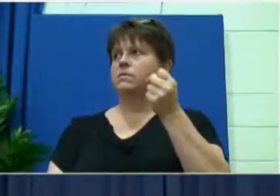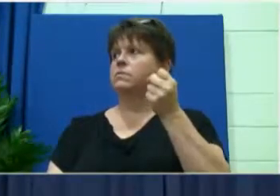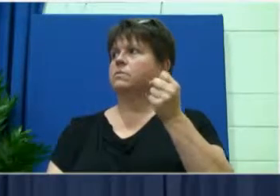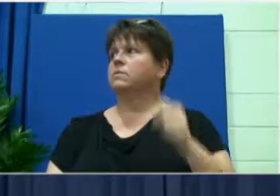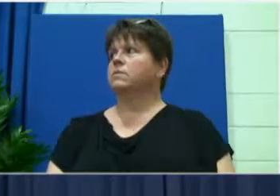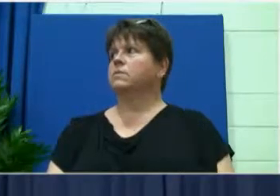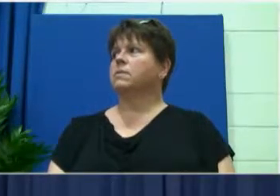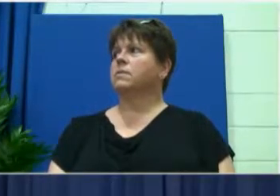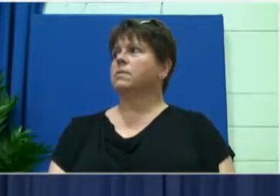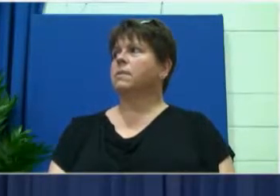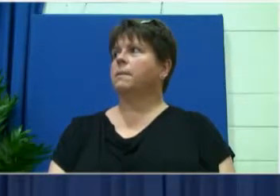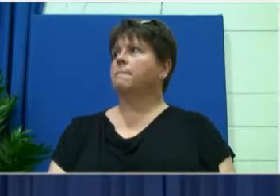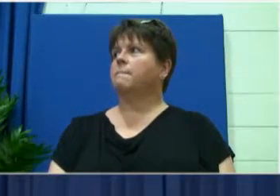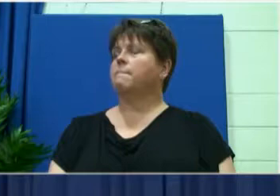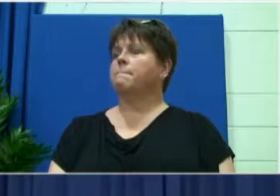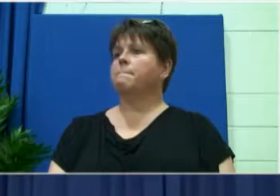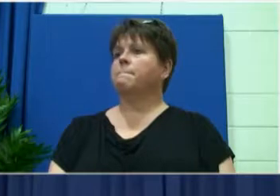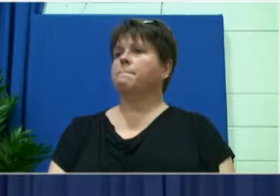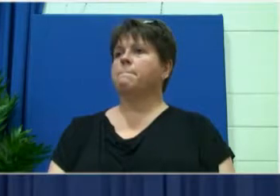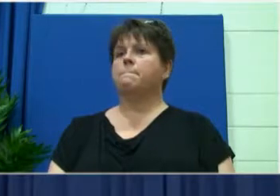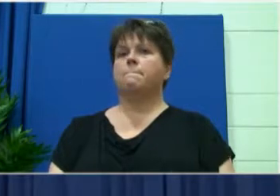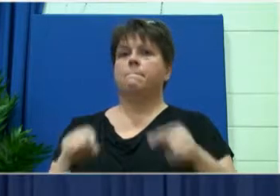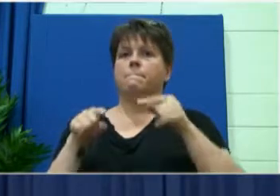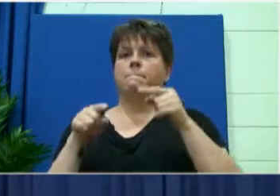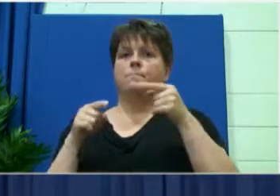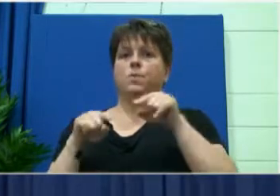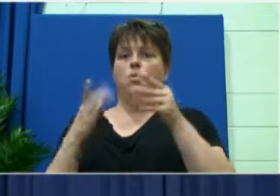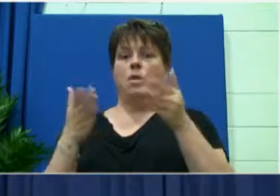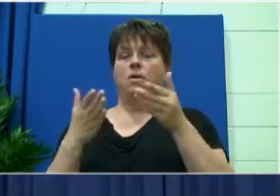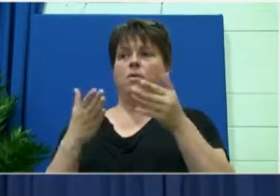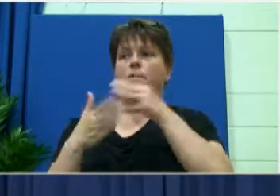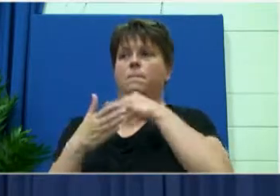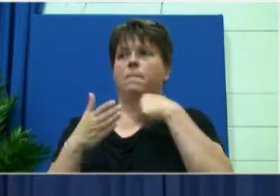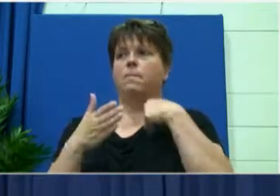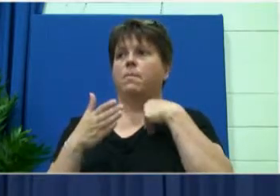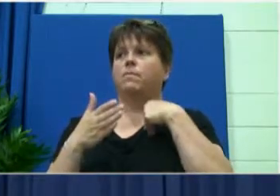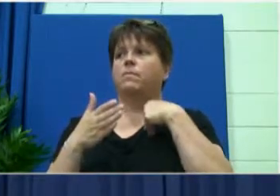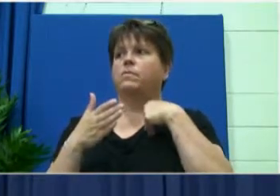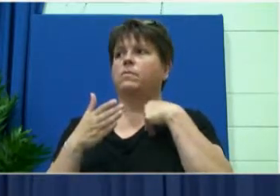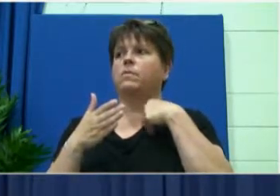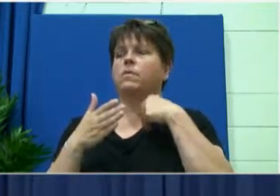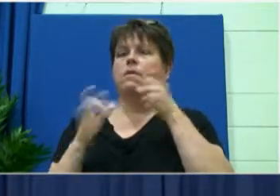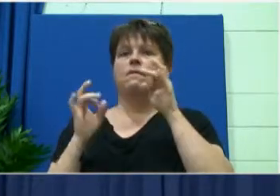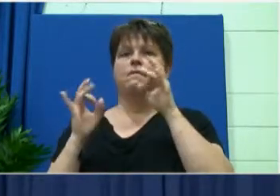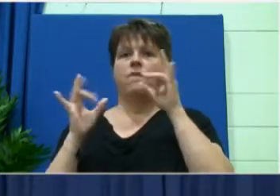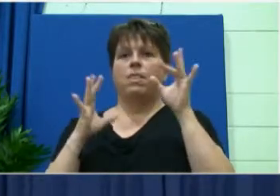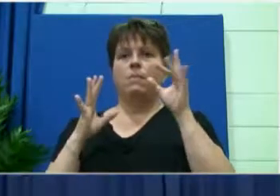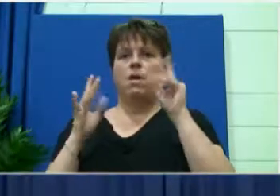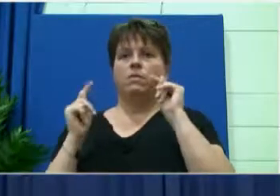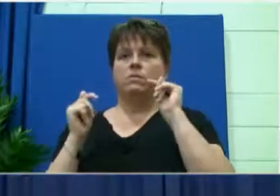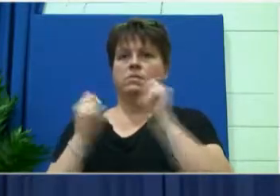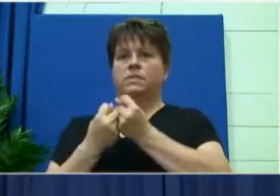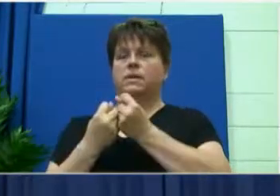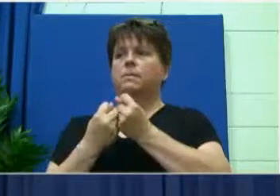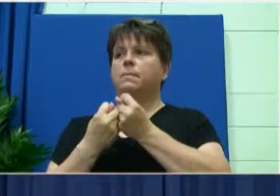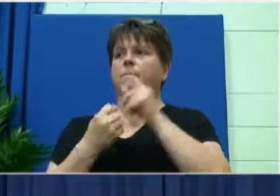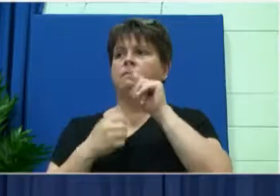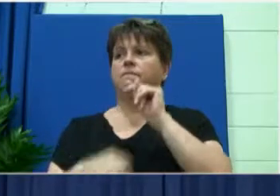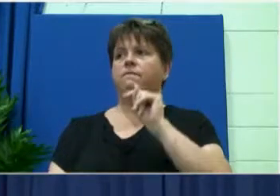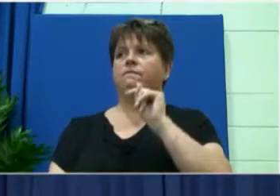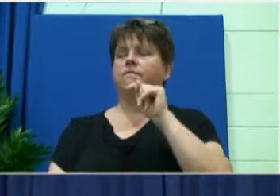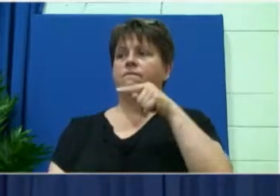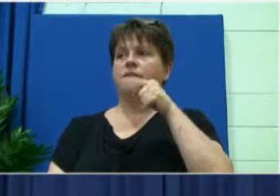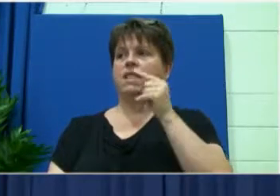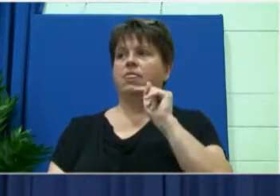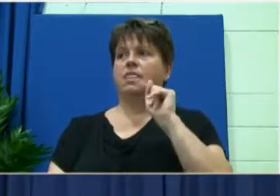Township High School. While at KC, she was a member of the Blue Angels volleyball team as well as Phi Theta Kappa